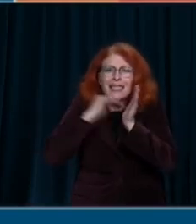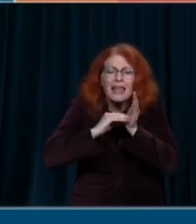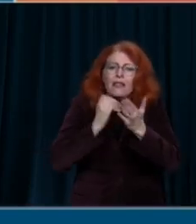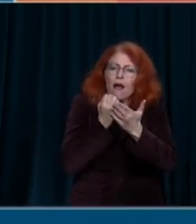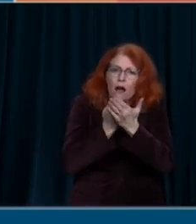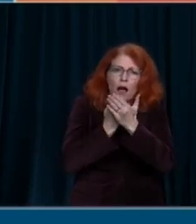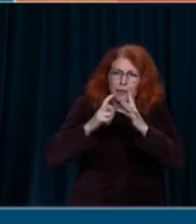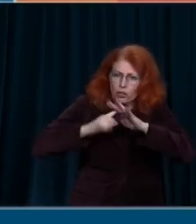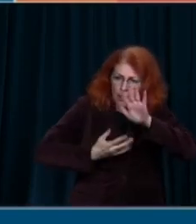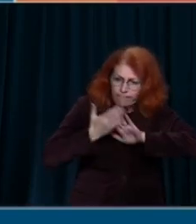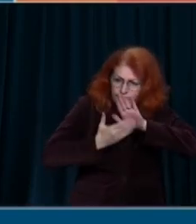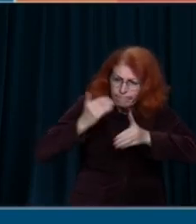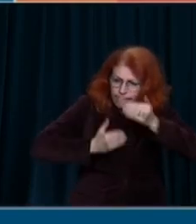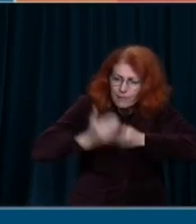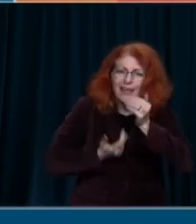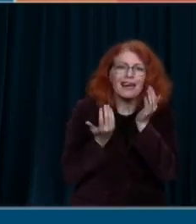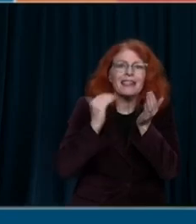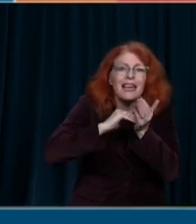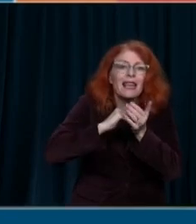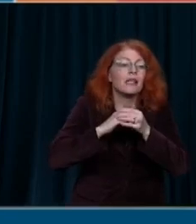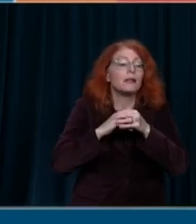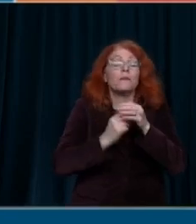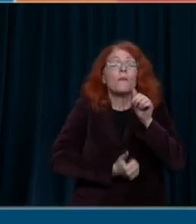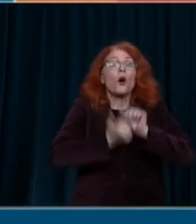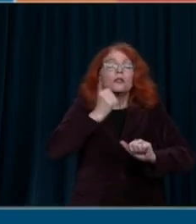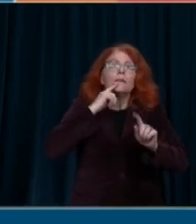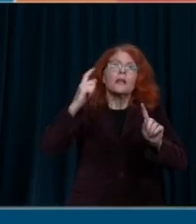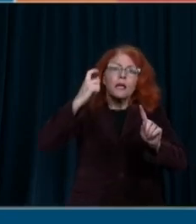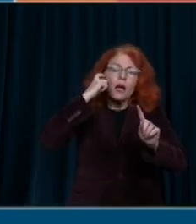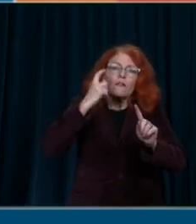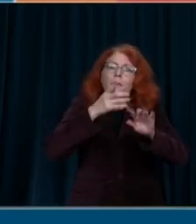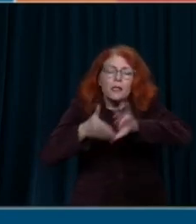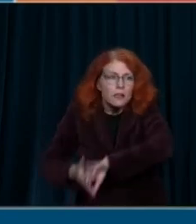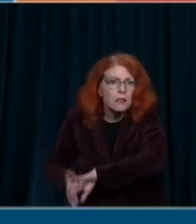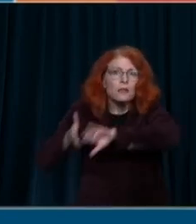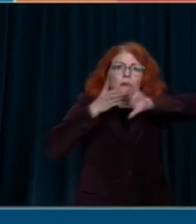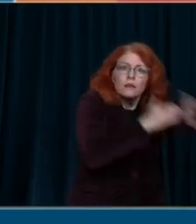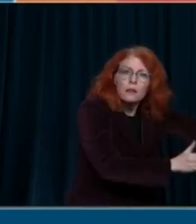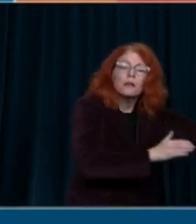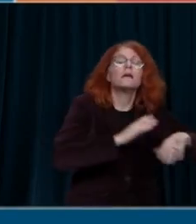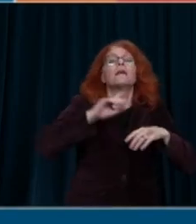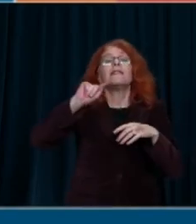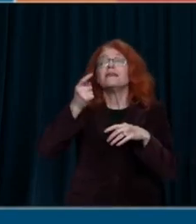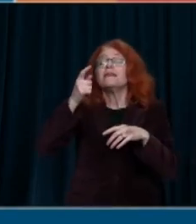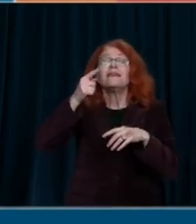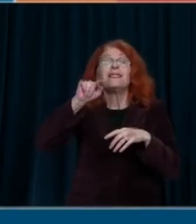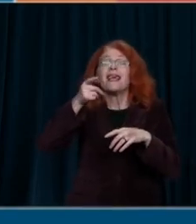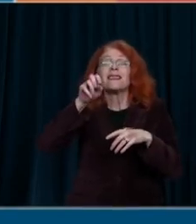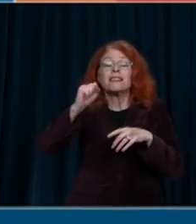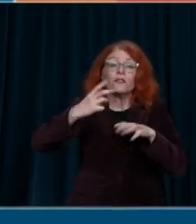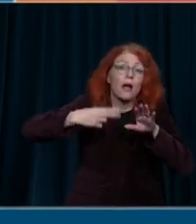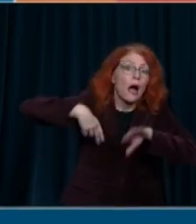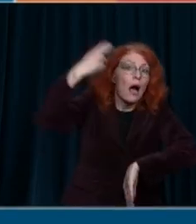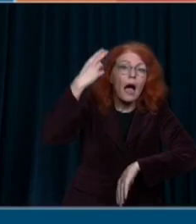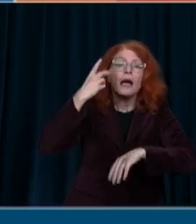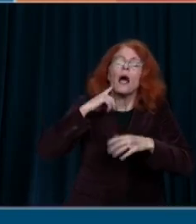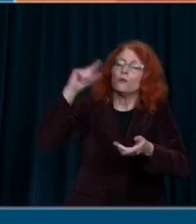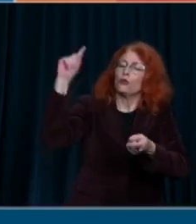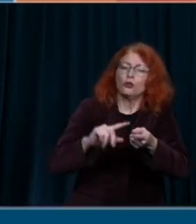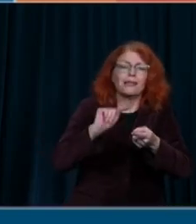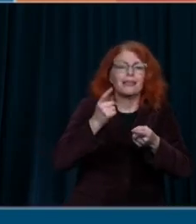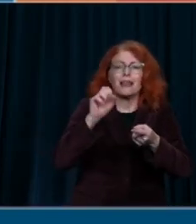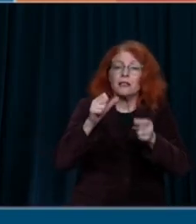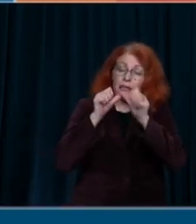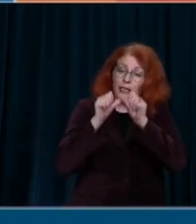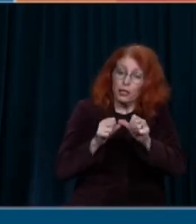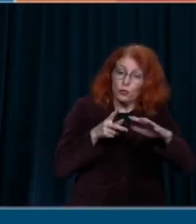online. But mostly, get the government out of the way. Taxes are too high. I'm in favor of reducing taxes, continuing the